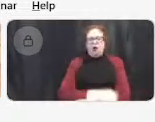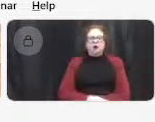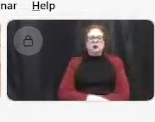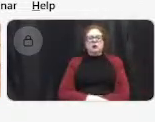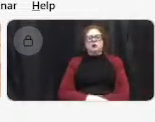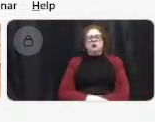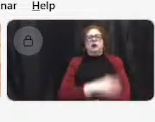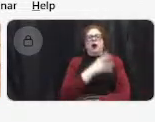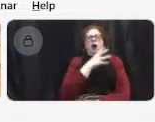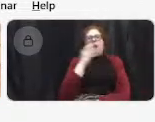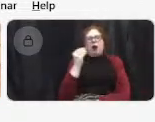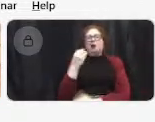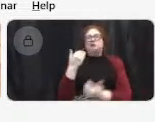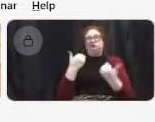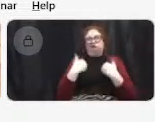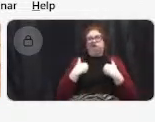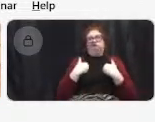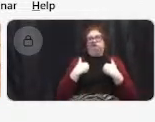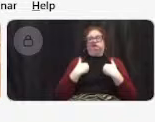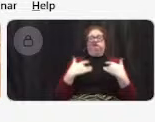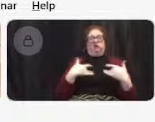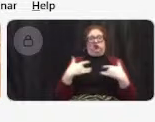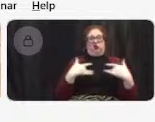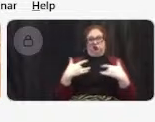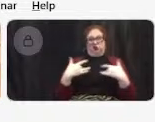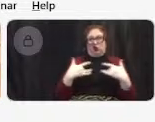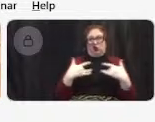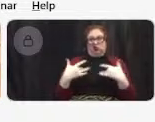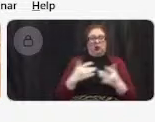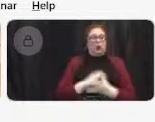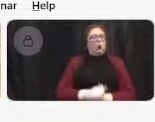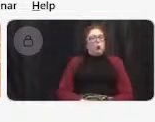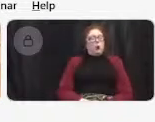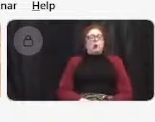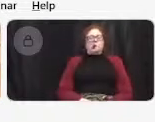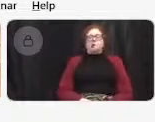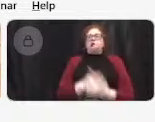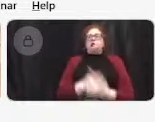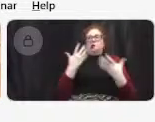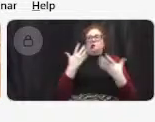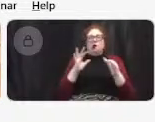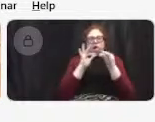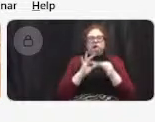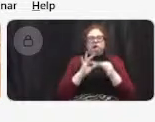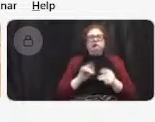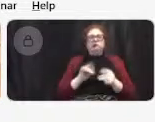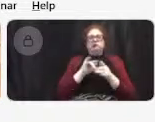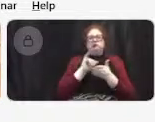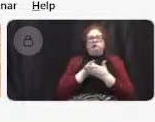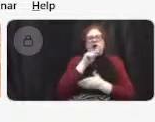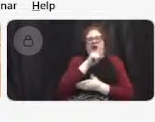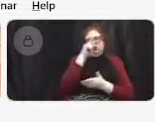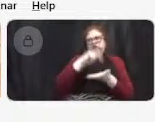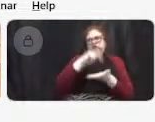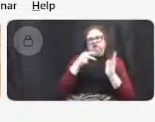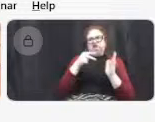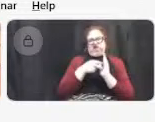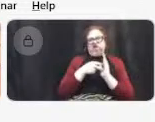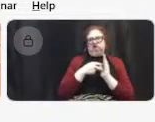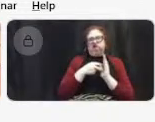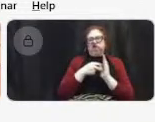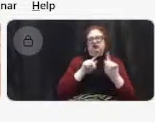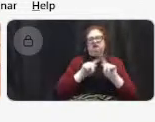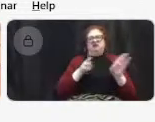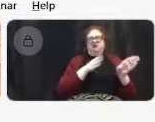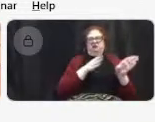And there are concerns, I think they've already expressed it, that he intends to do other things with it. He